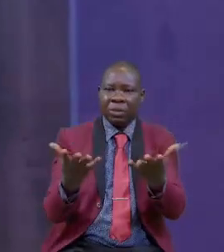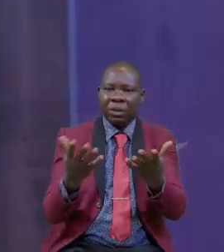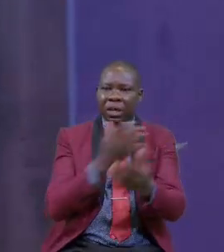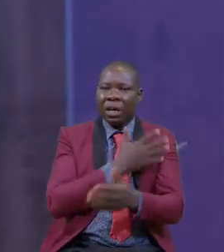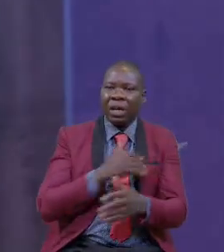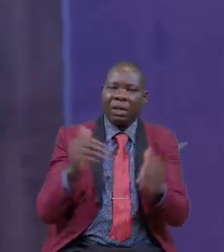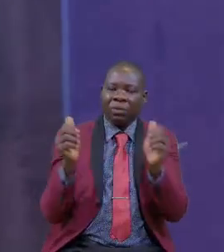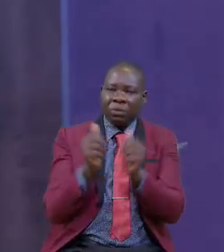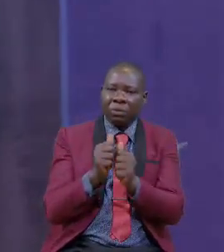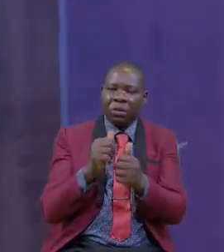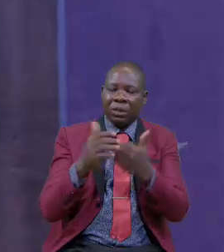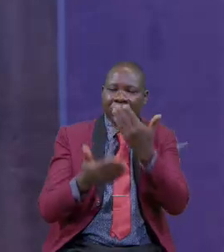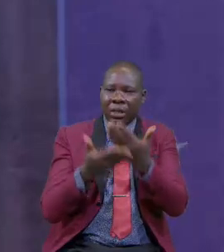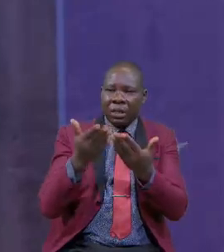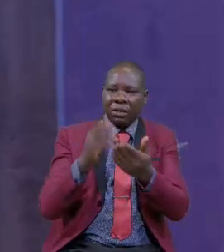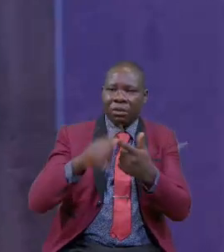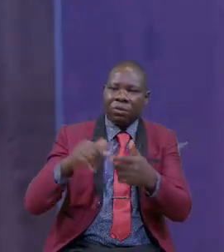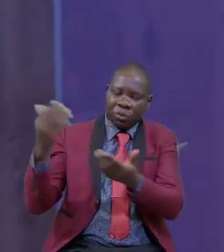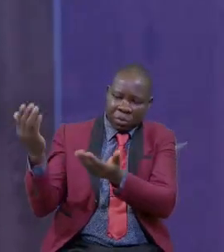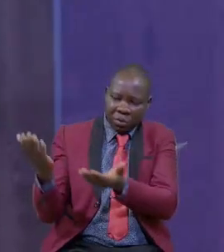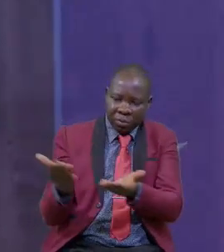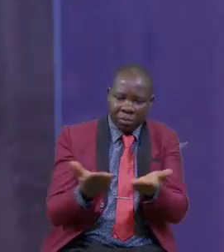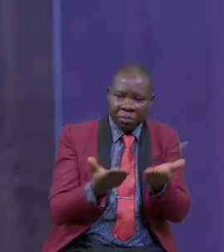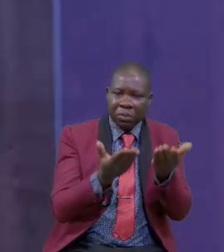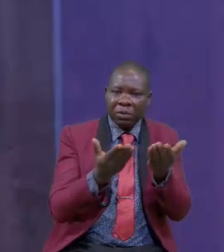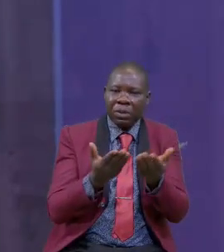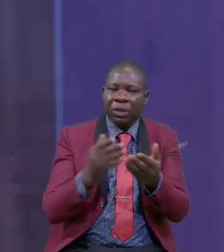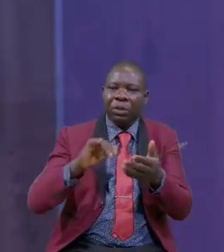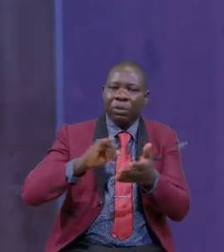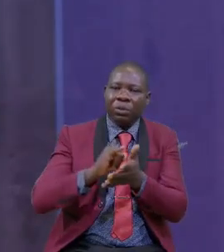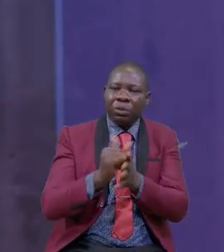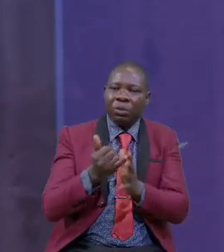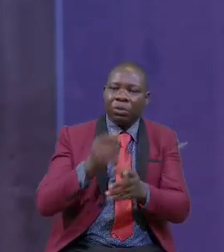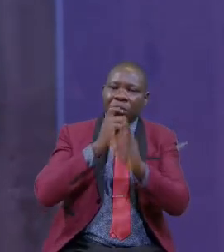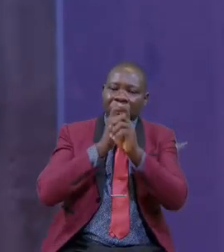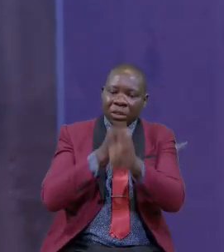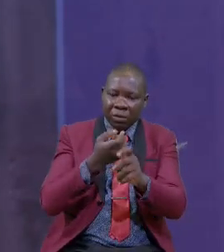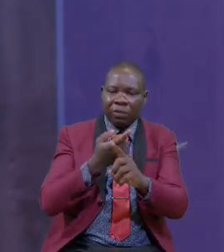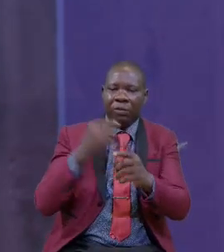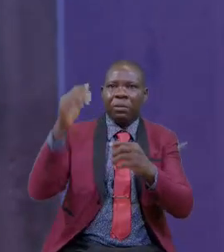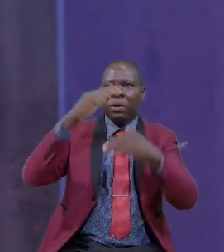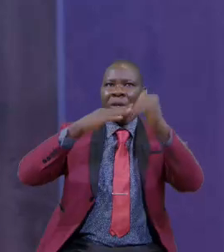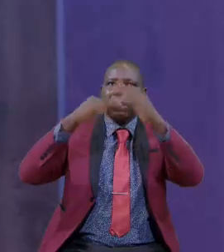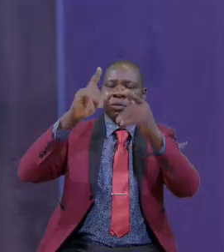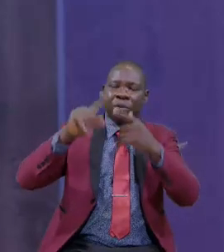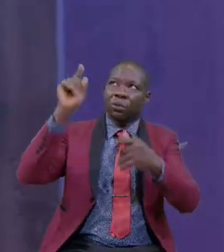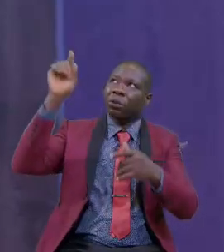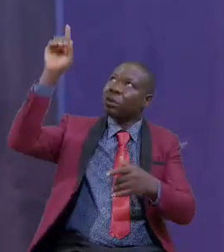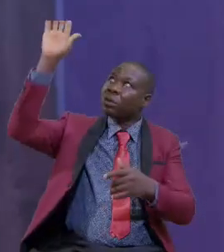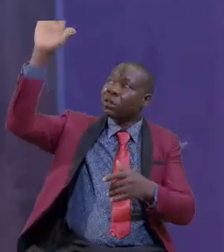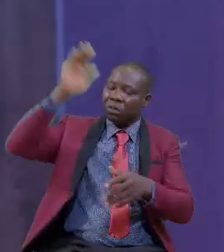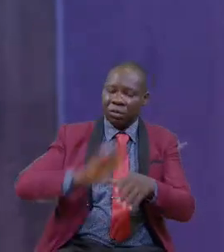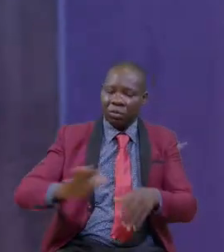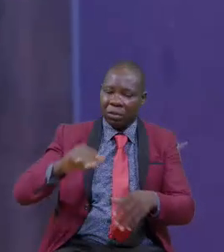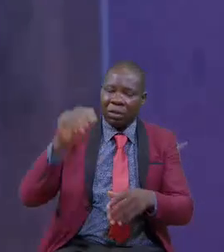to bring those gifts from heaven to his children, his people here on earth.